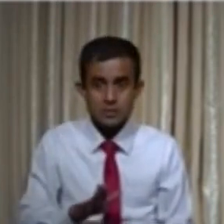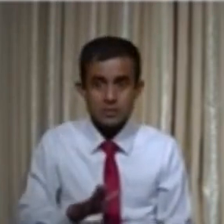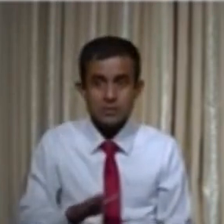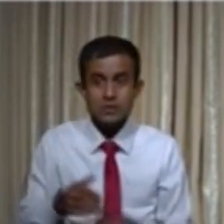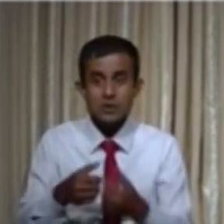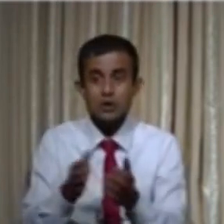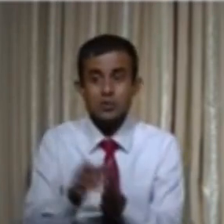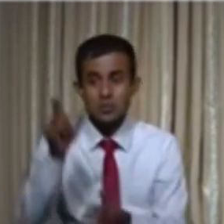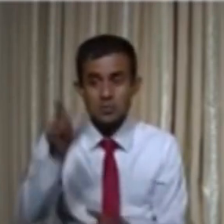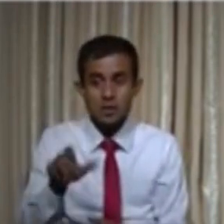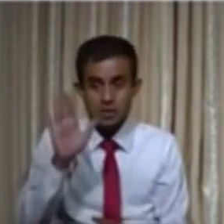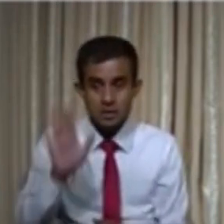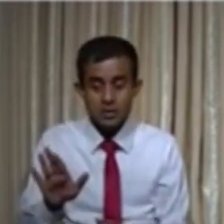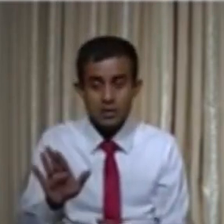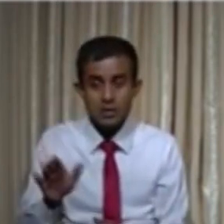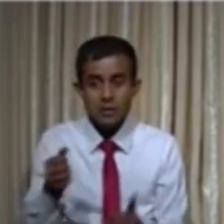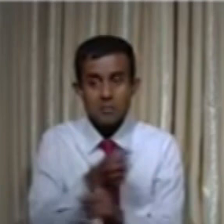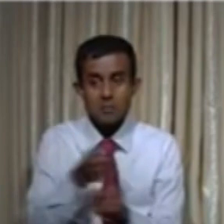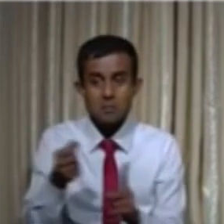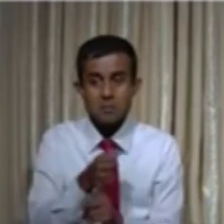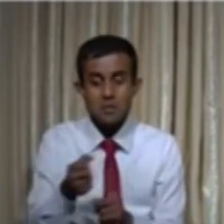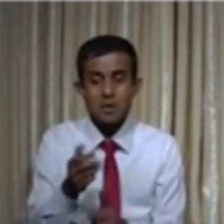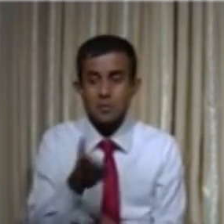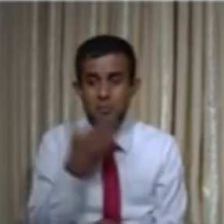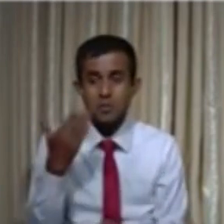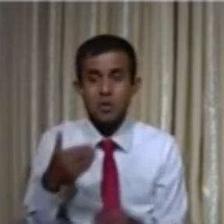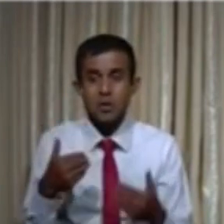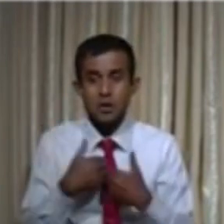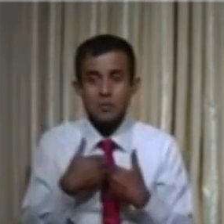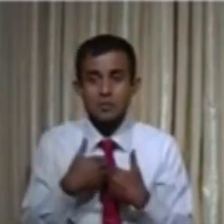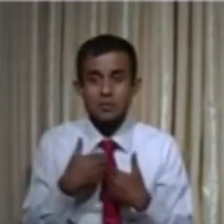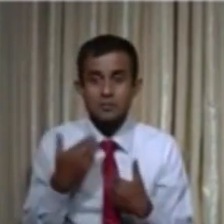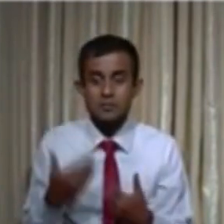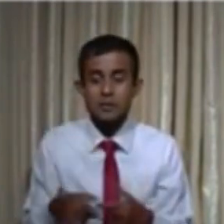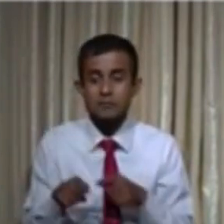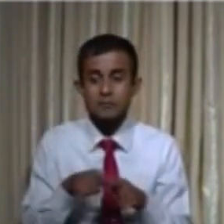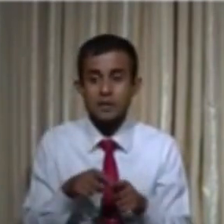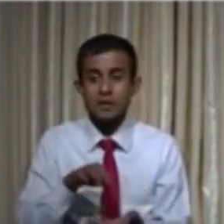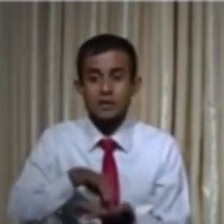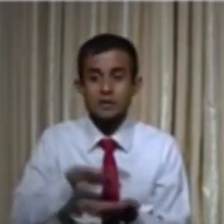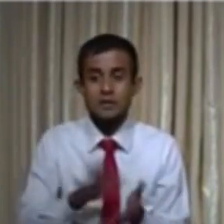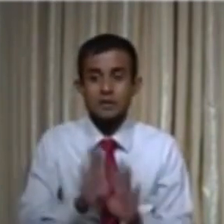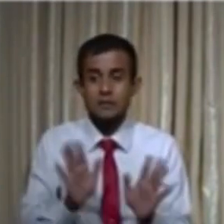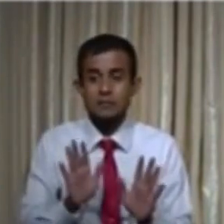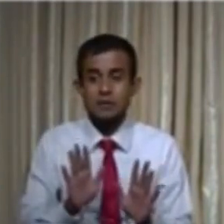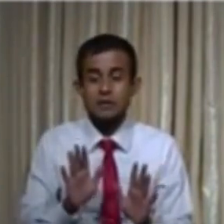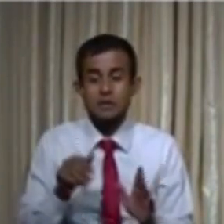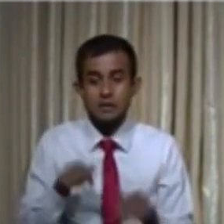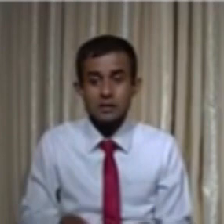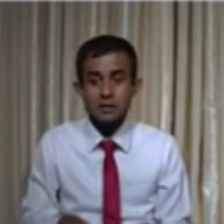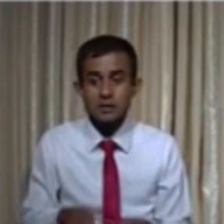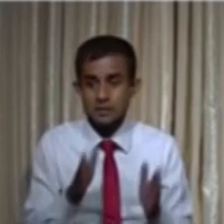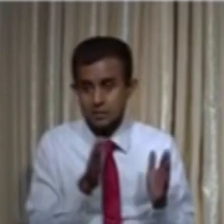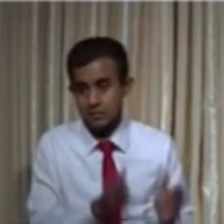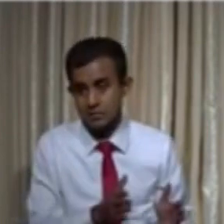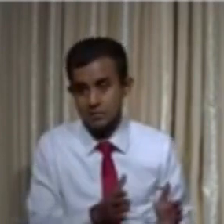and said that this is not a position that we should take. On the one hand, you have a president who celebrates the